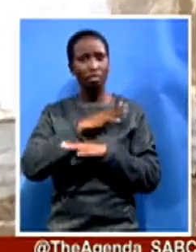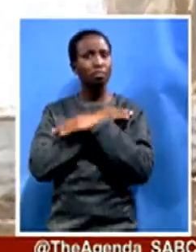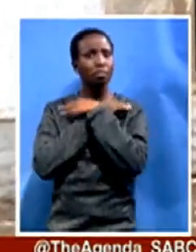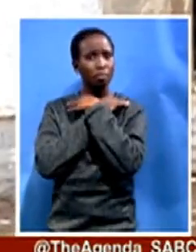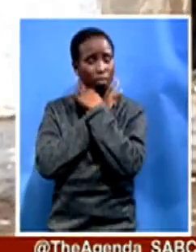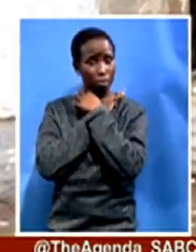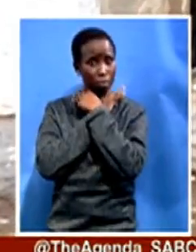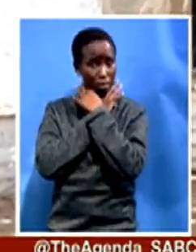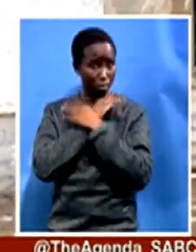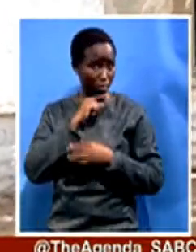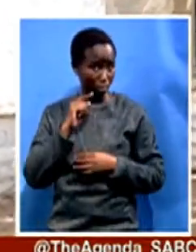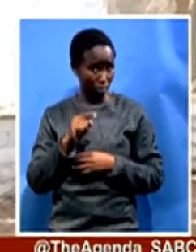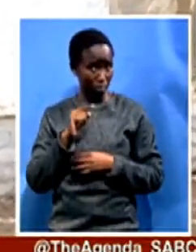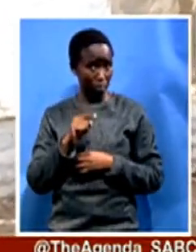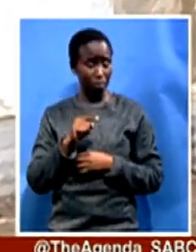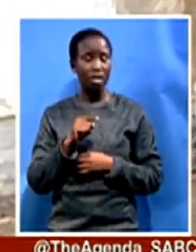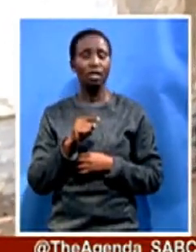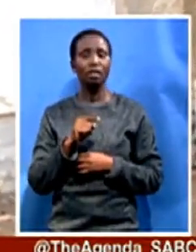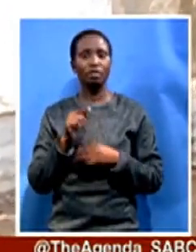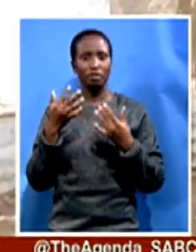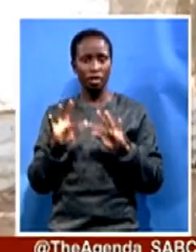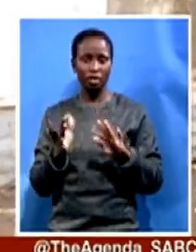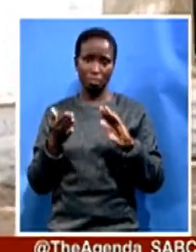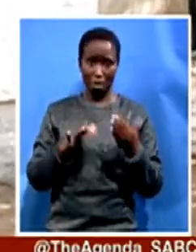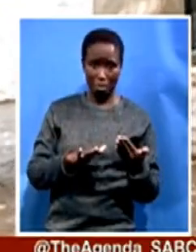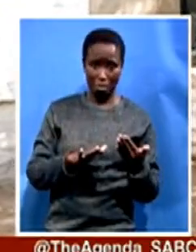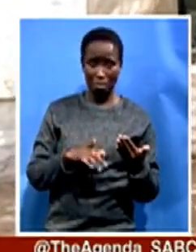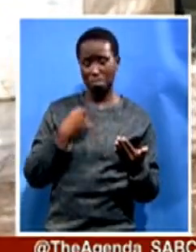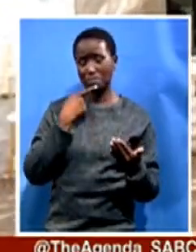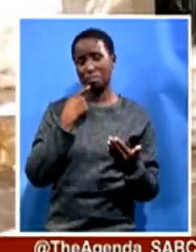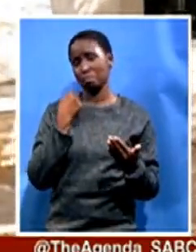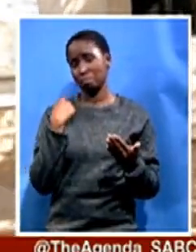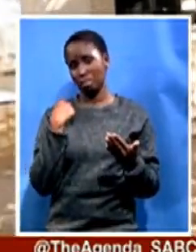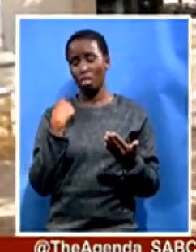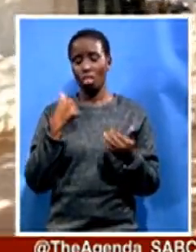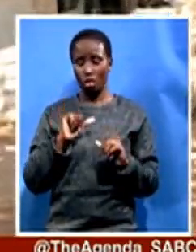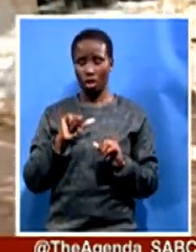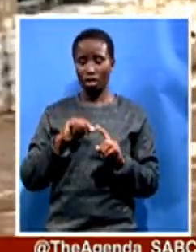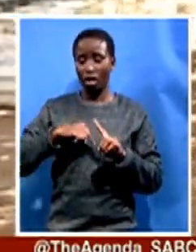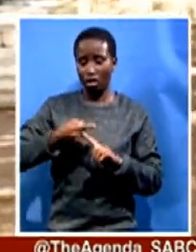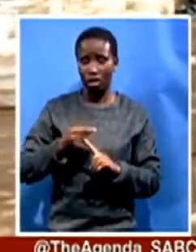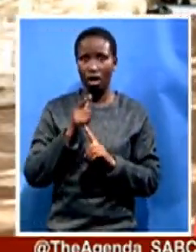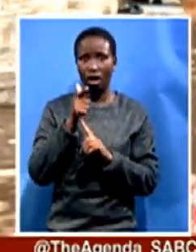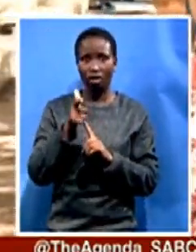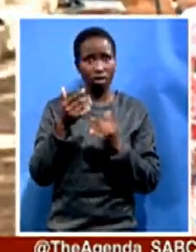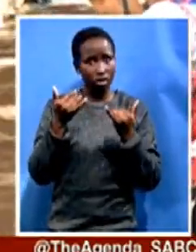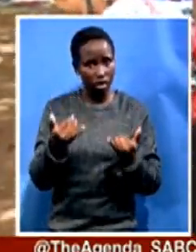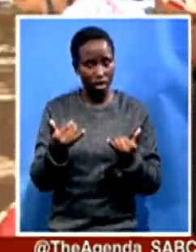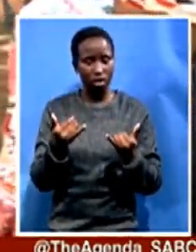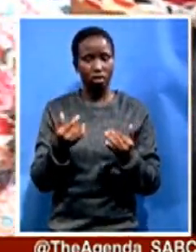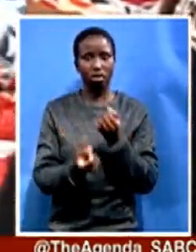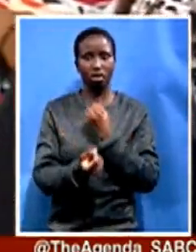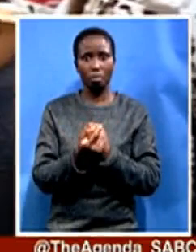Zulu, departed. And just weeks after that, and now this tragedy has once again struck